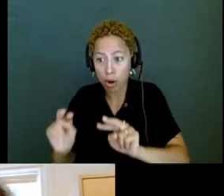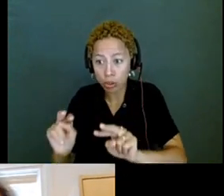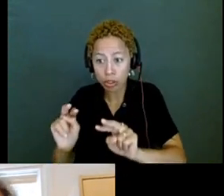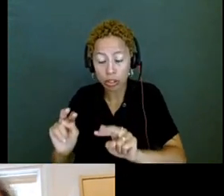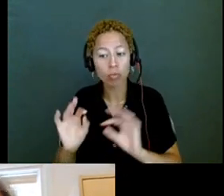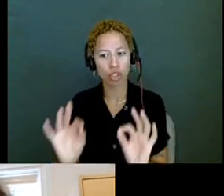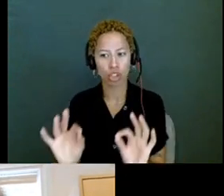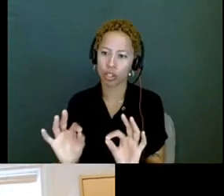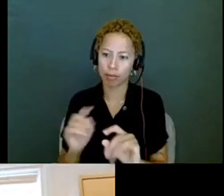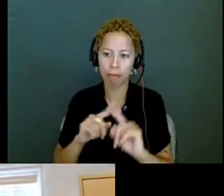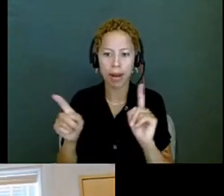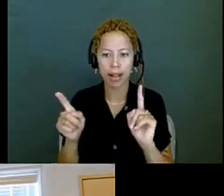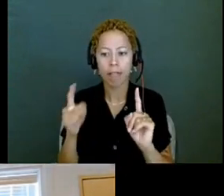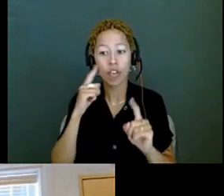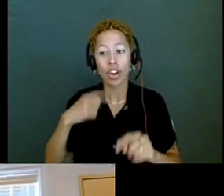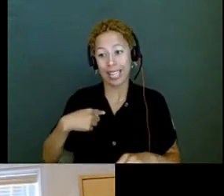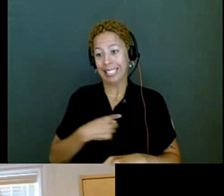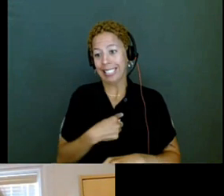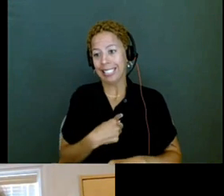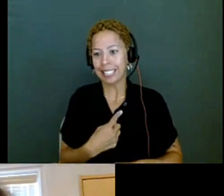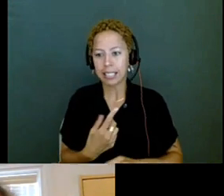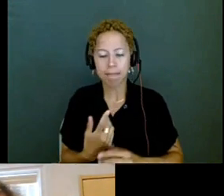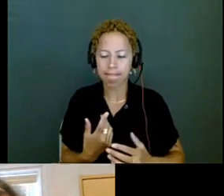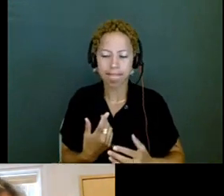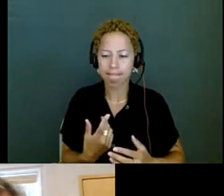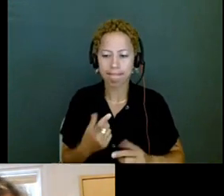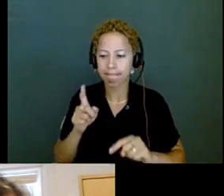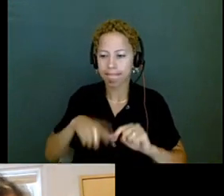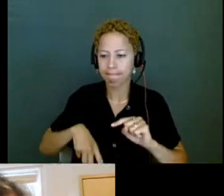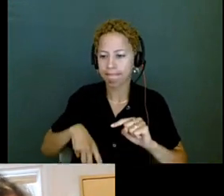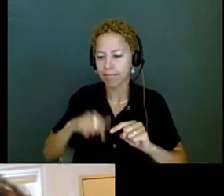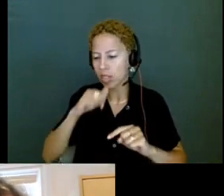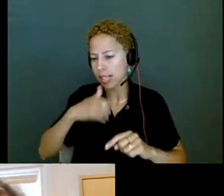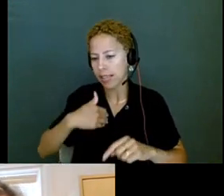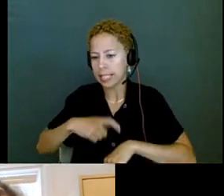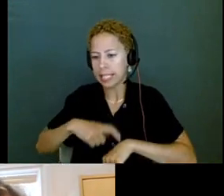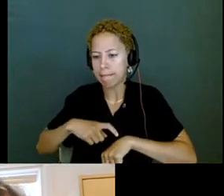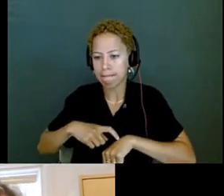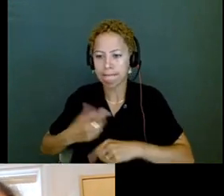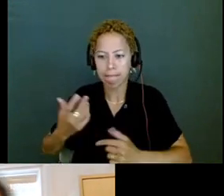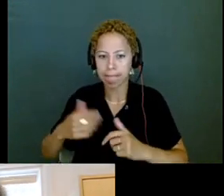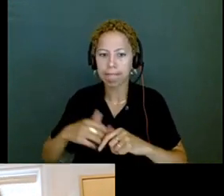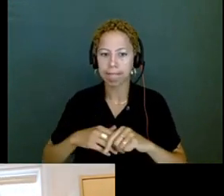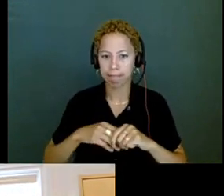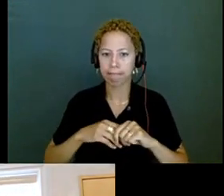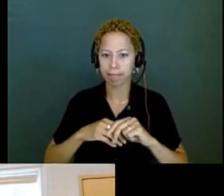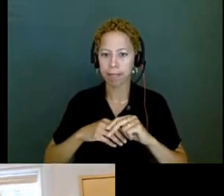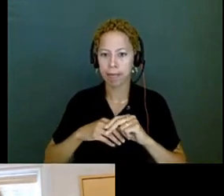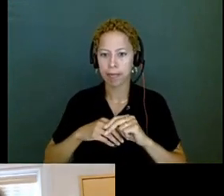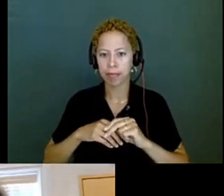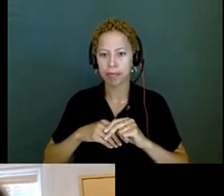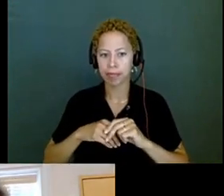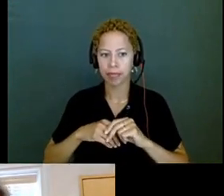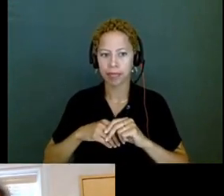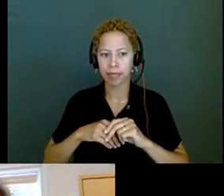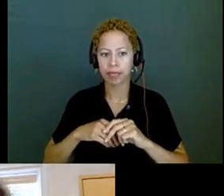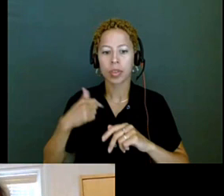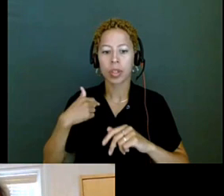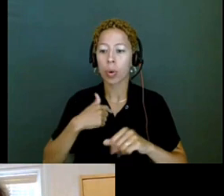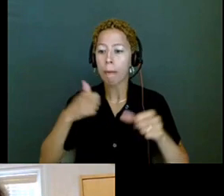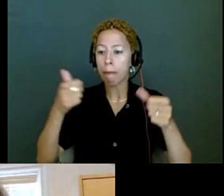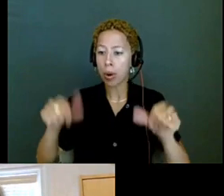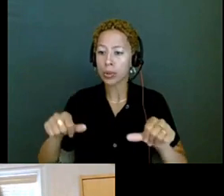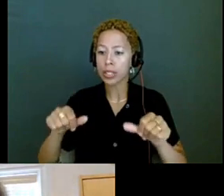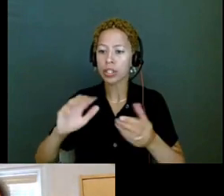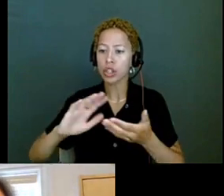Just not a realistic option in that area for us. We posted a community needs assessment in